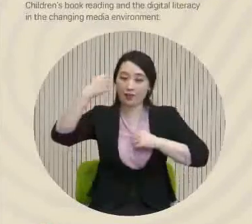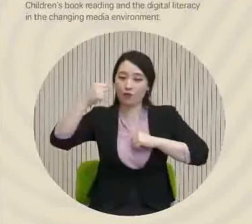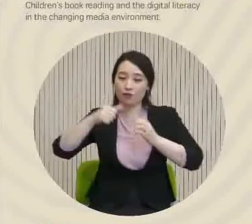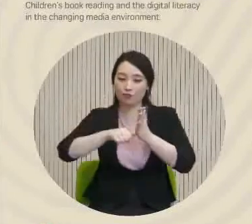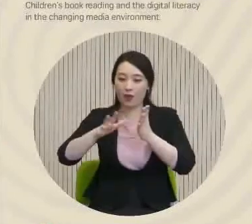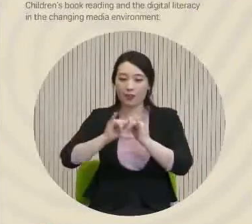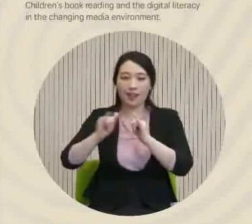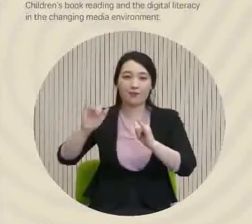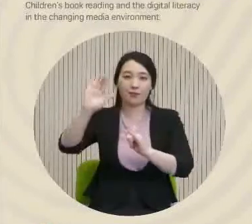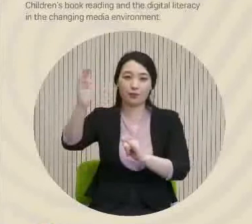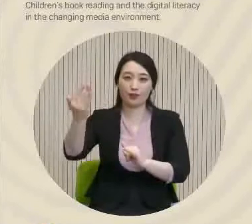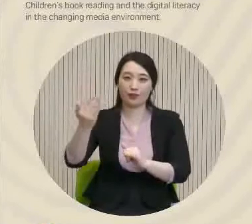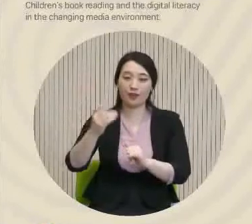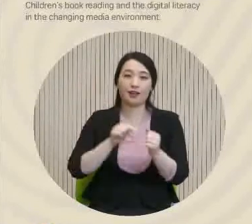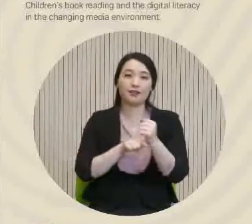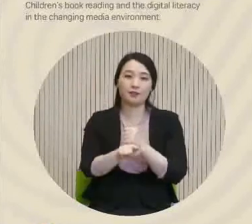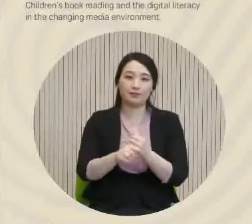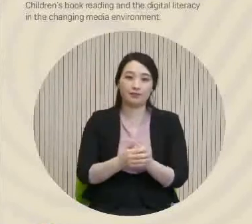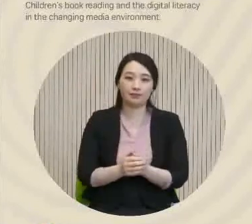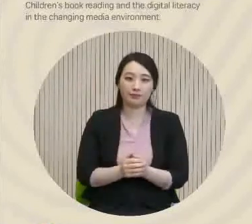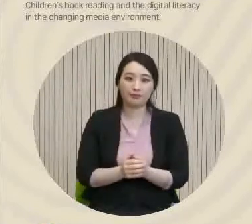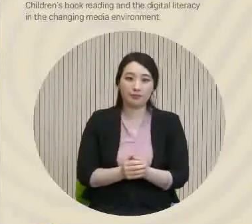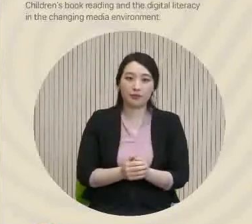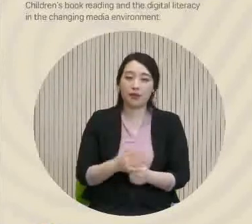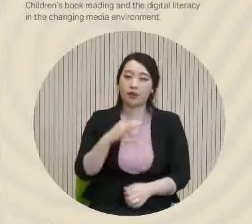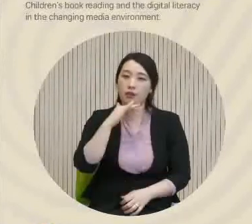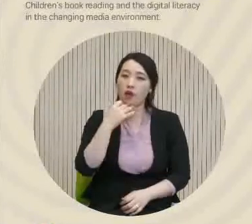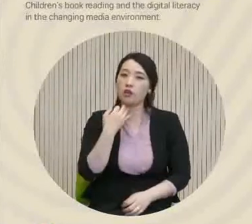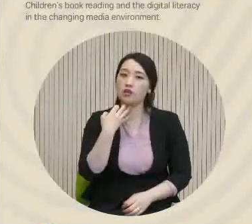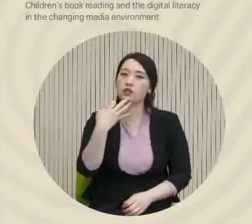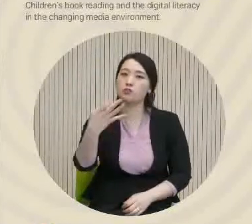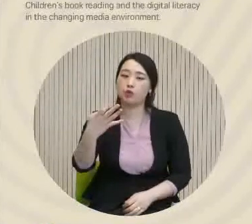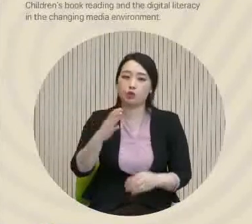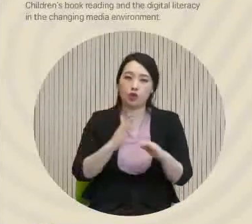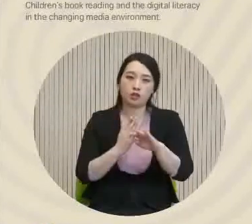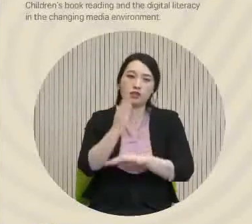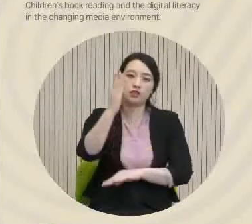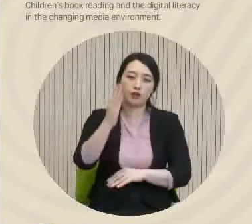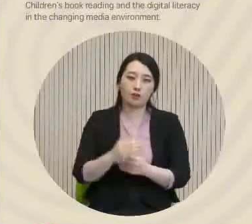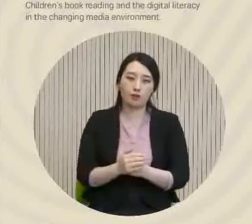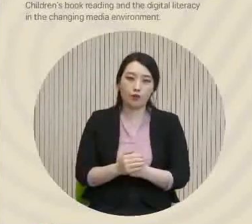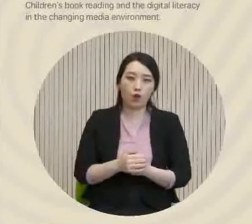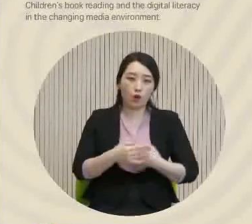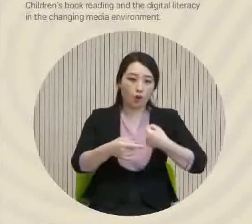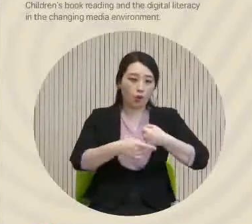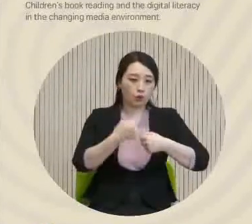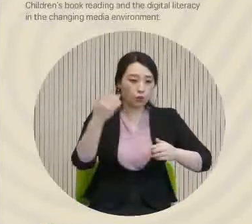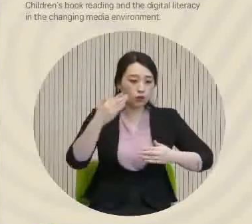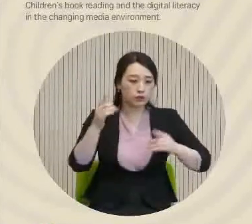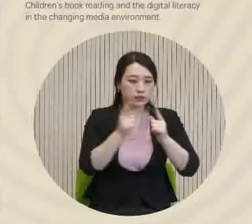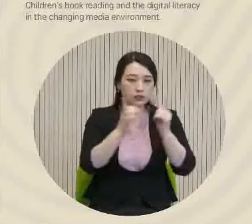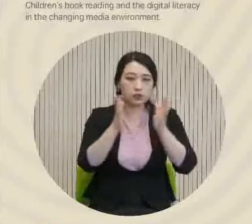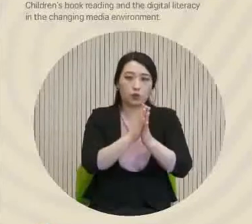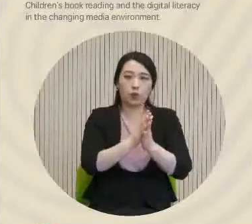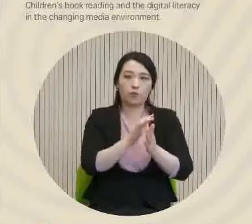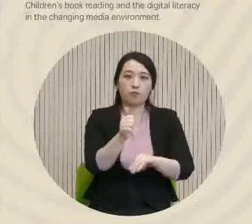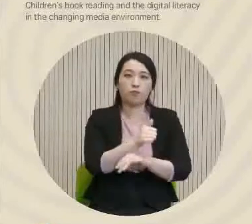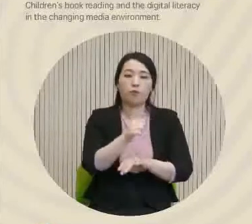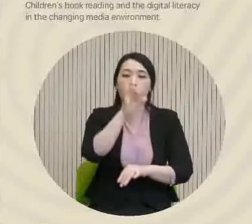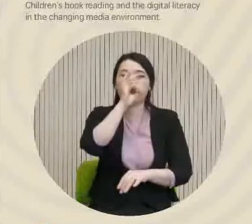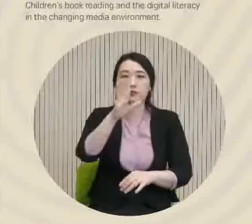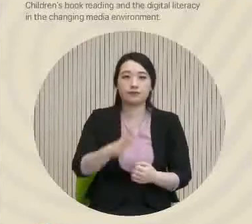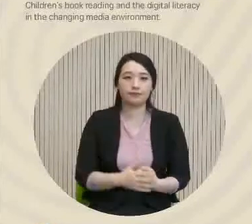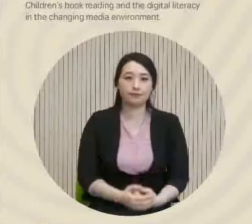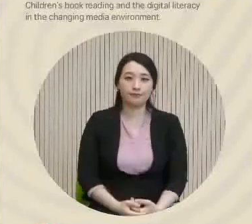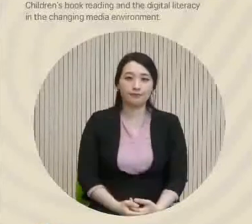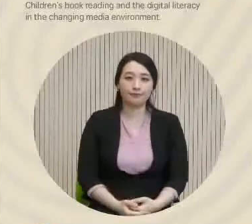your book reports and then you can be a star. And this is available for the people over 14, so